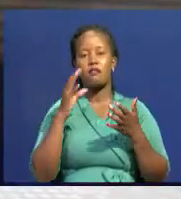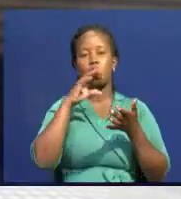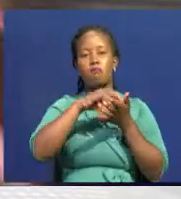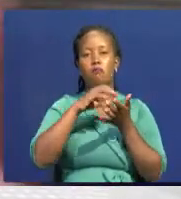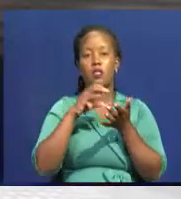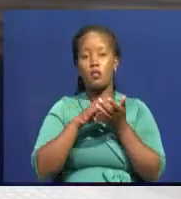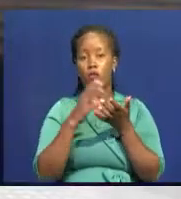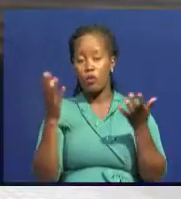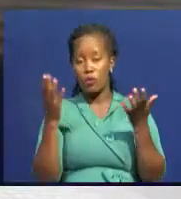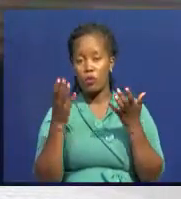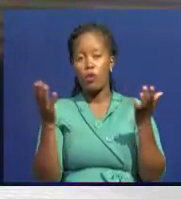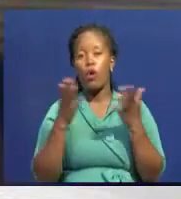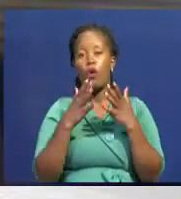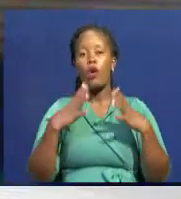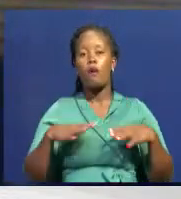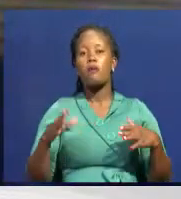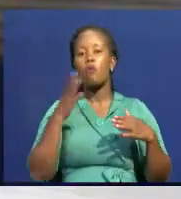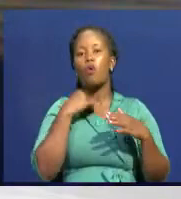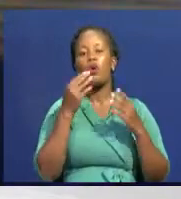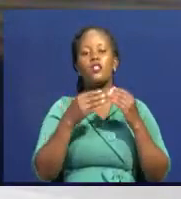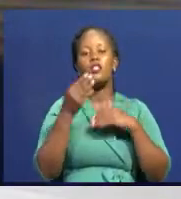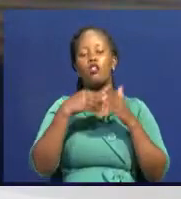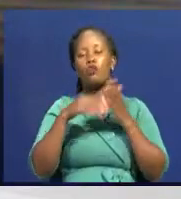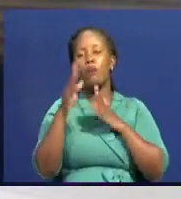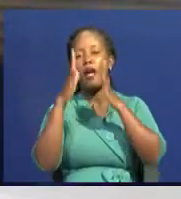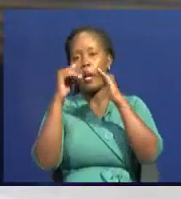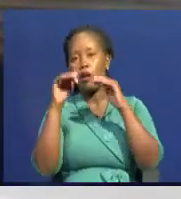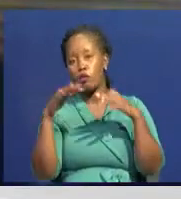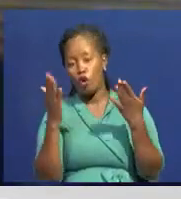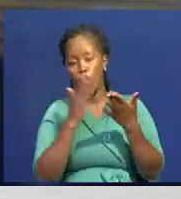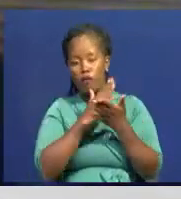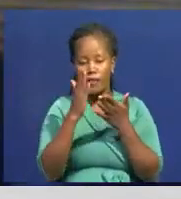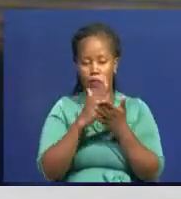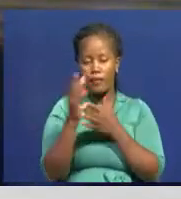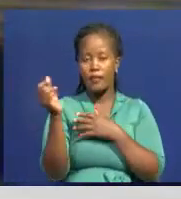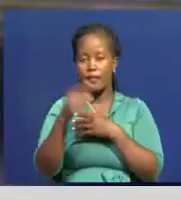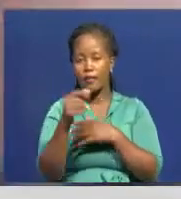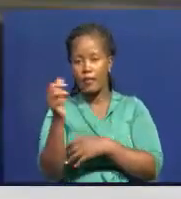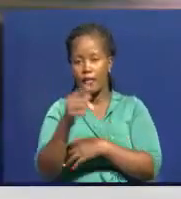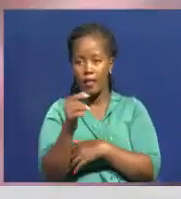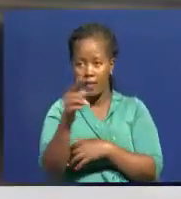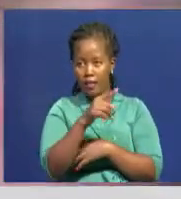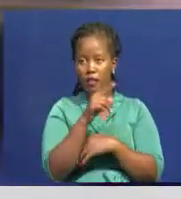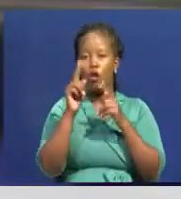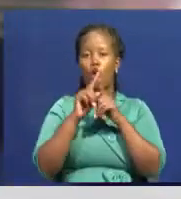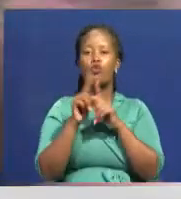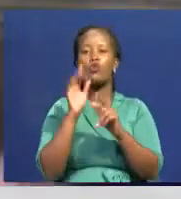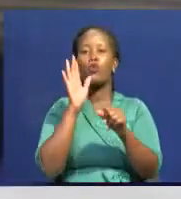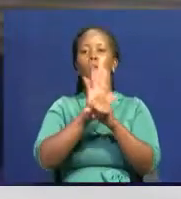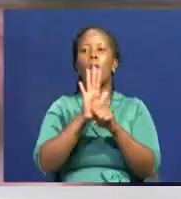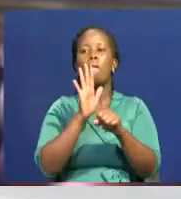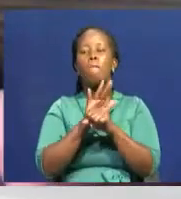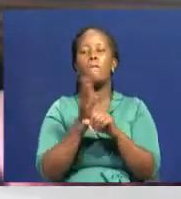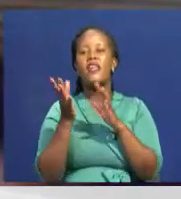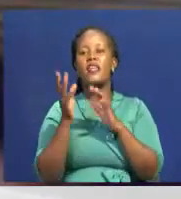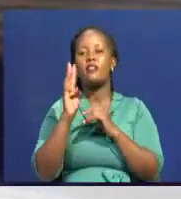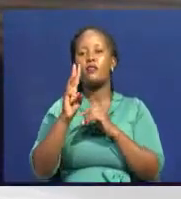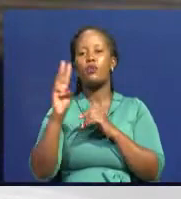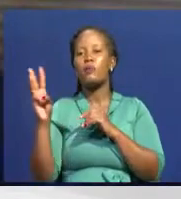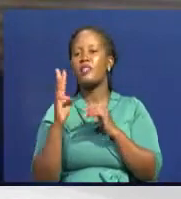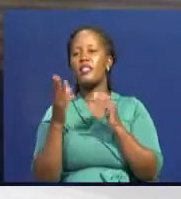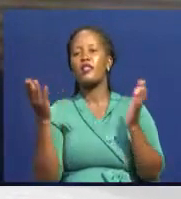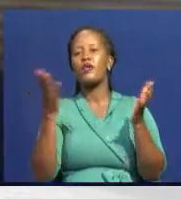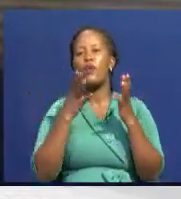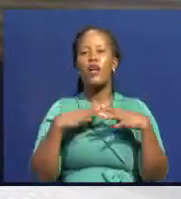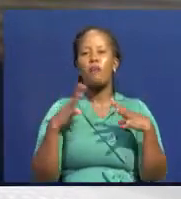where people want to buy a house or rent a house, and there are so many websites all over the place where somebody just puts